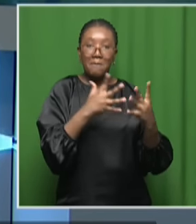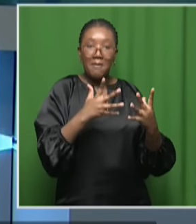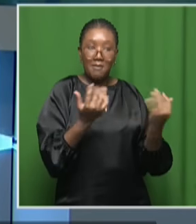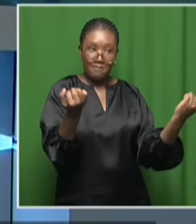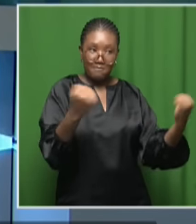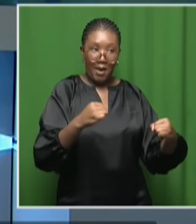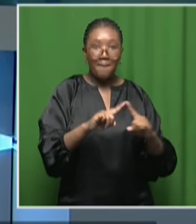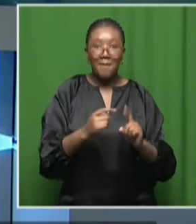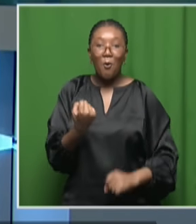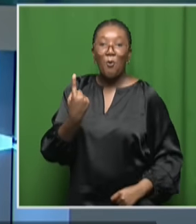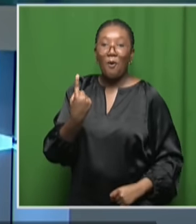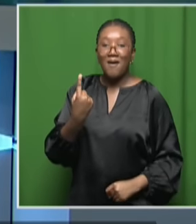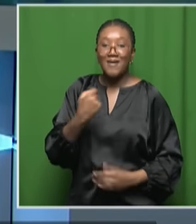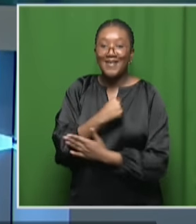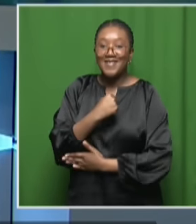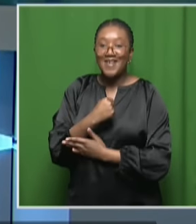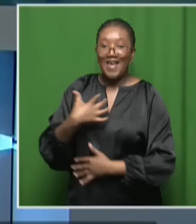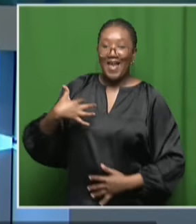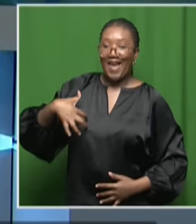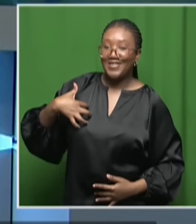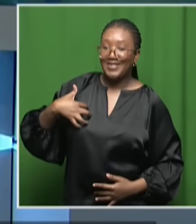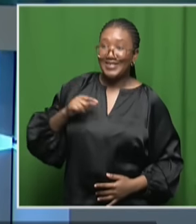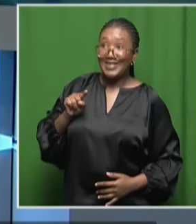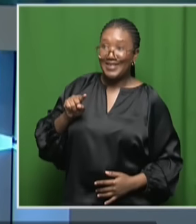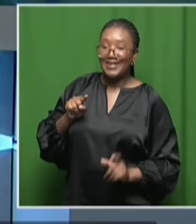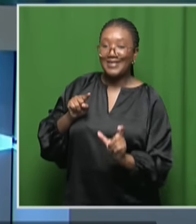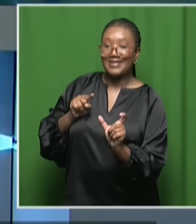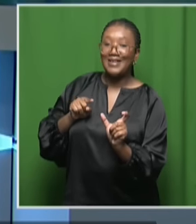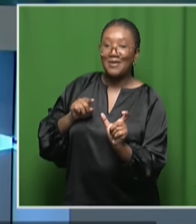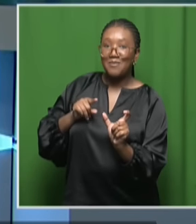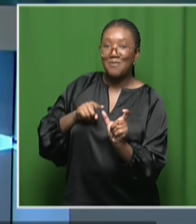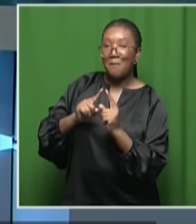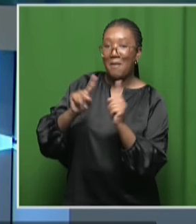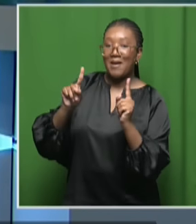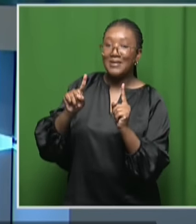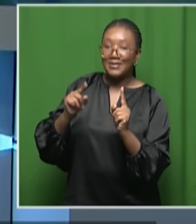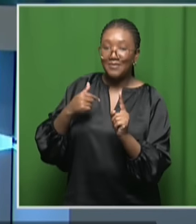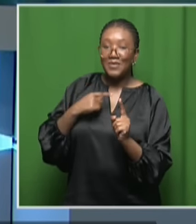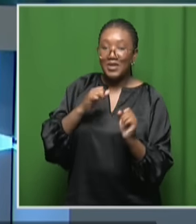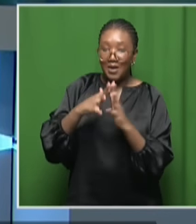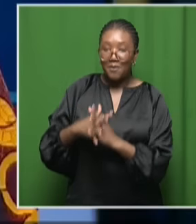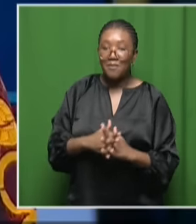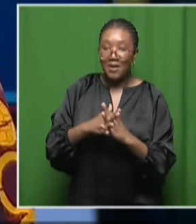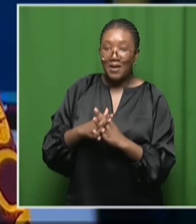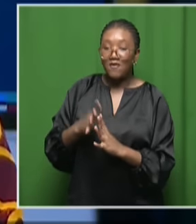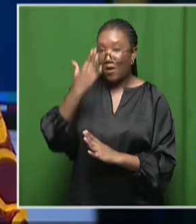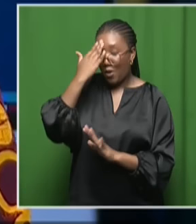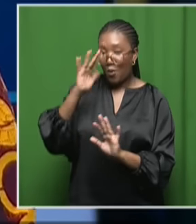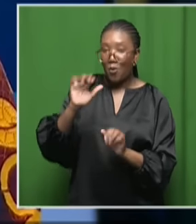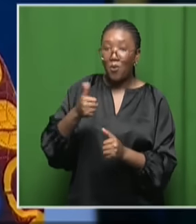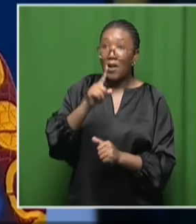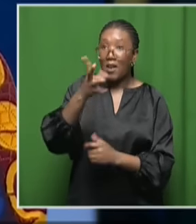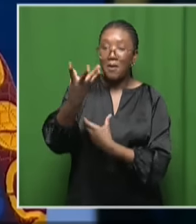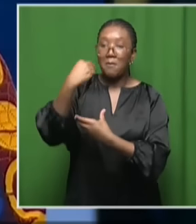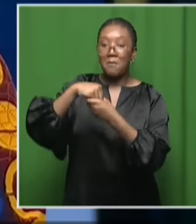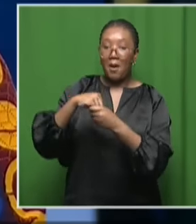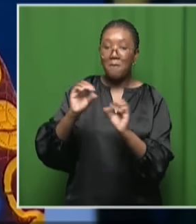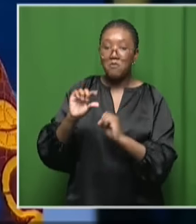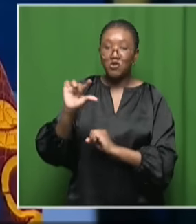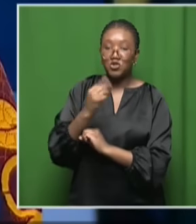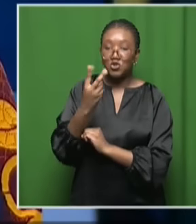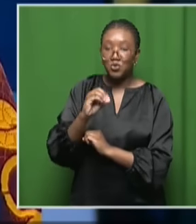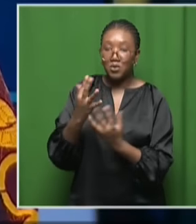dissent from Argentina on particular issues in the declaration. And then, of course, because the US isn't participating, they didn't participate